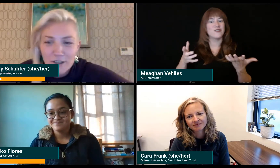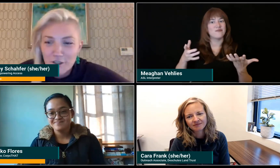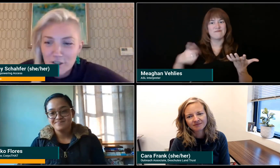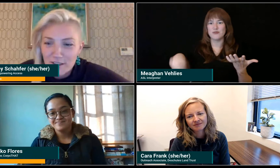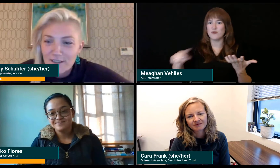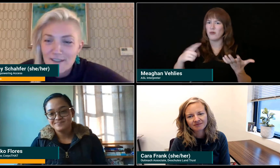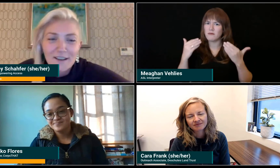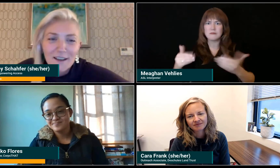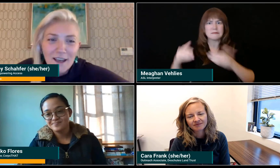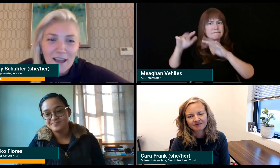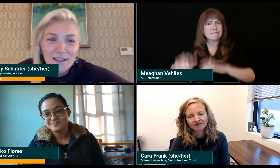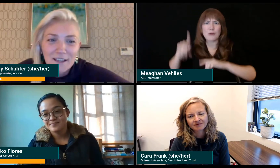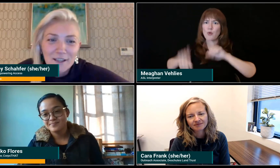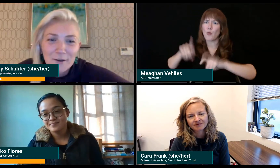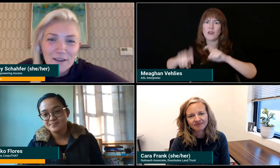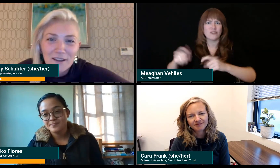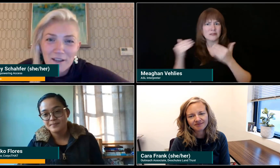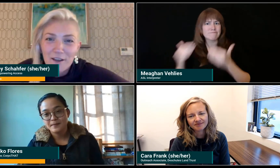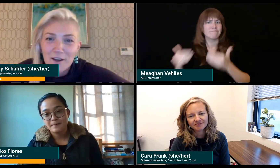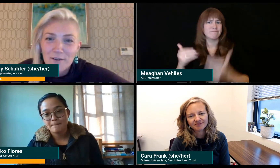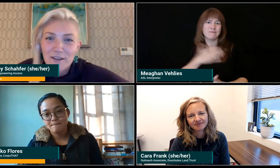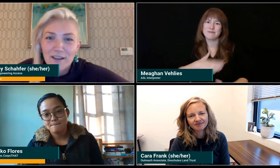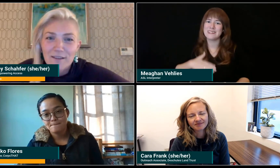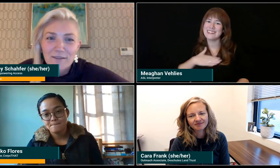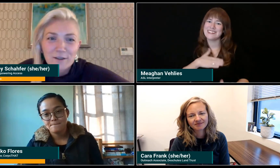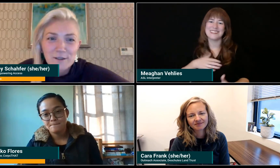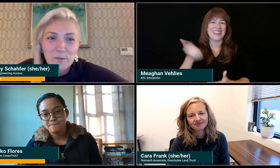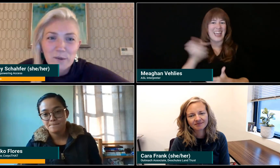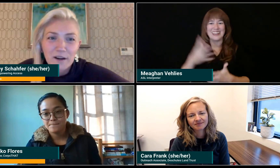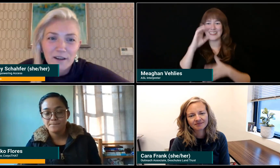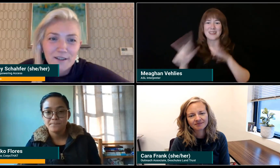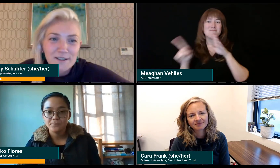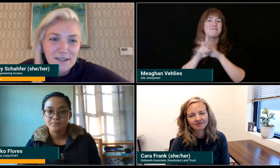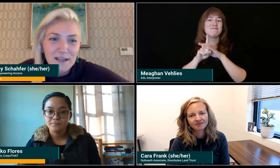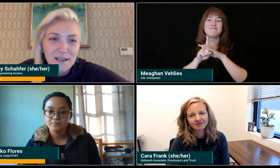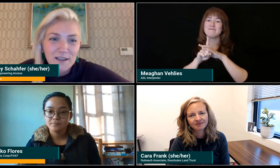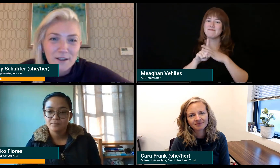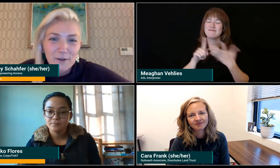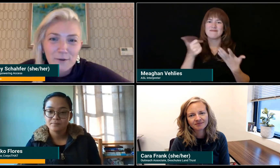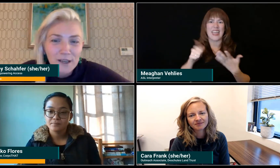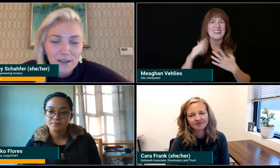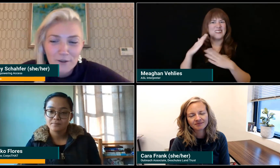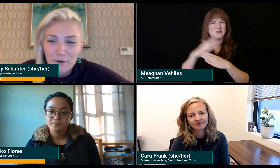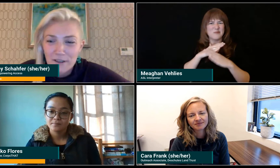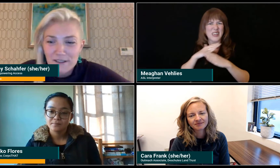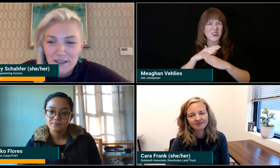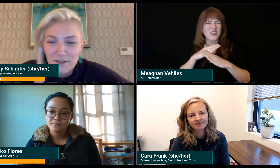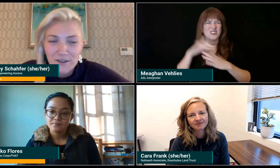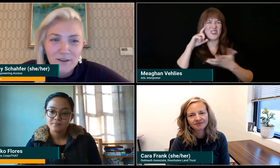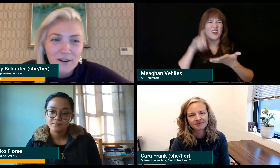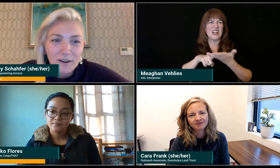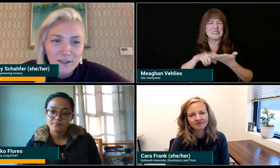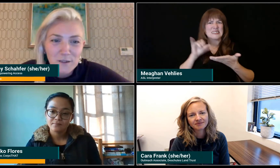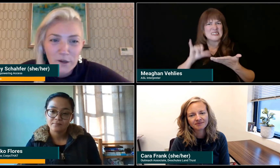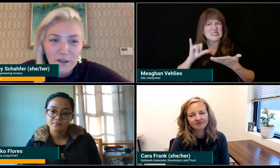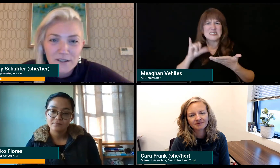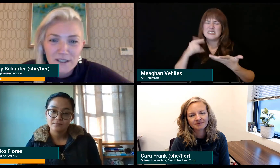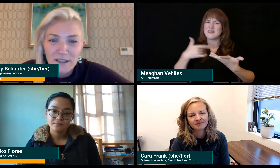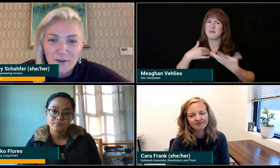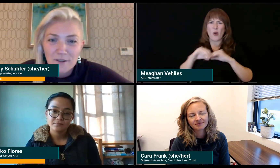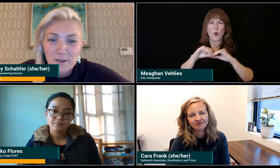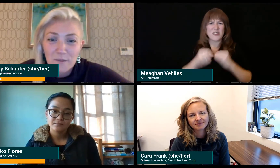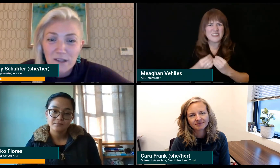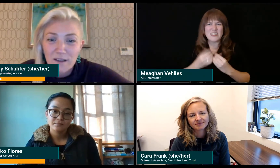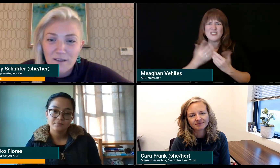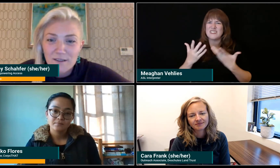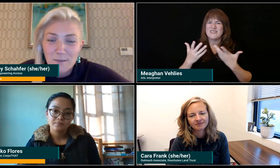with questions. Anything you can think of. If there's some barriers that you and your organization are